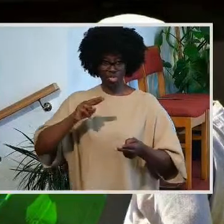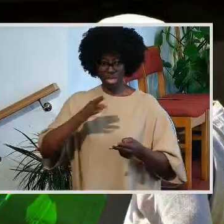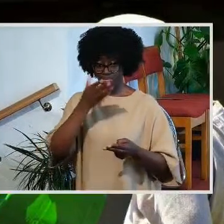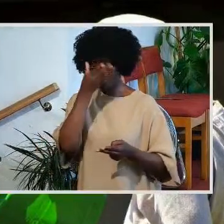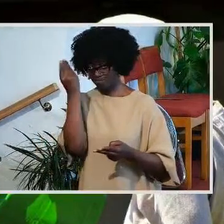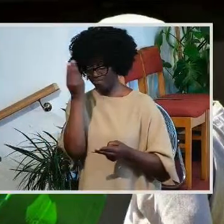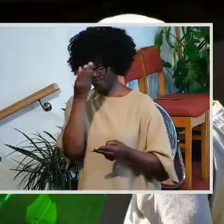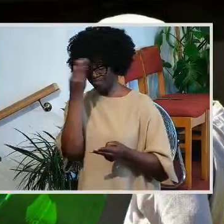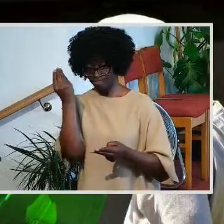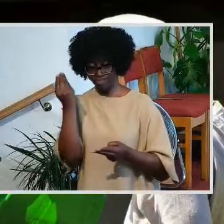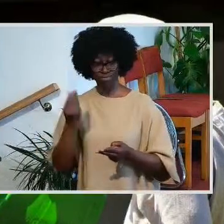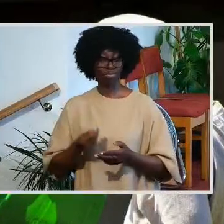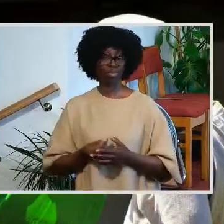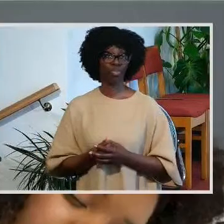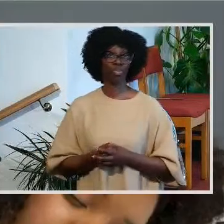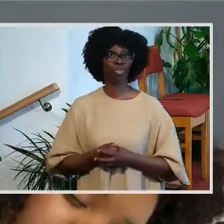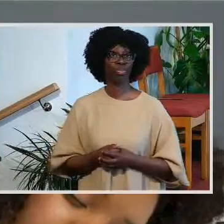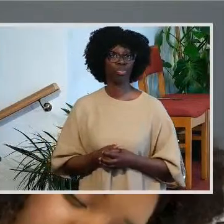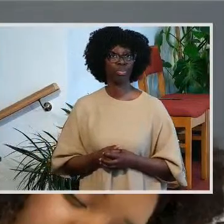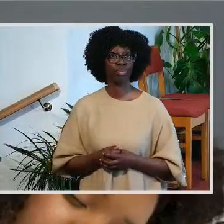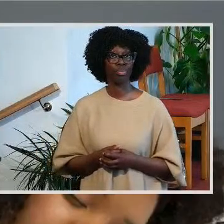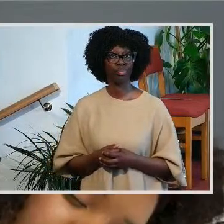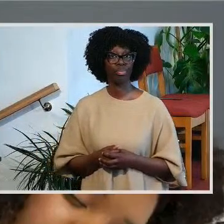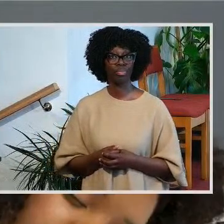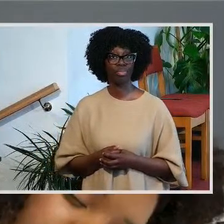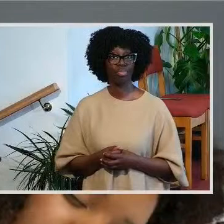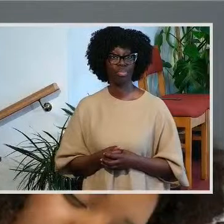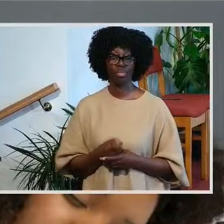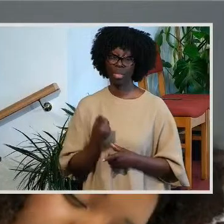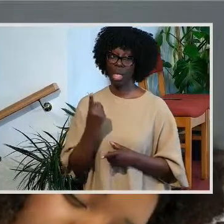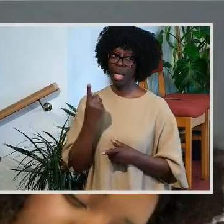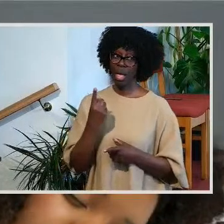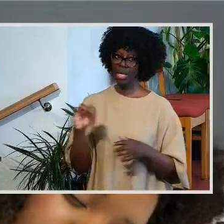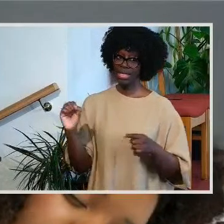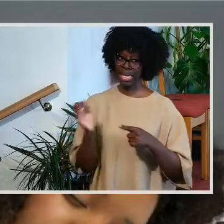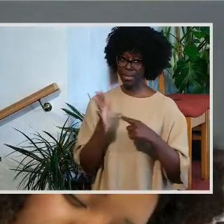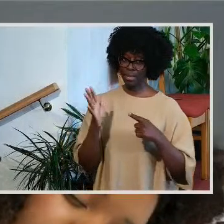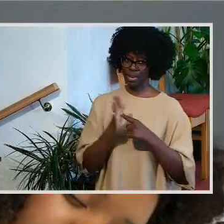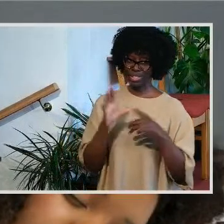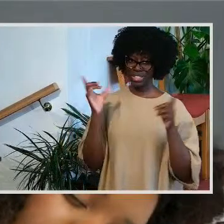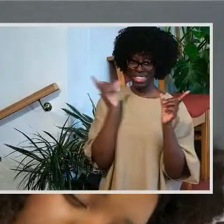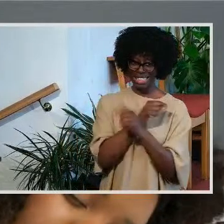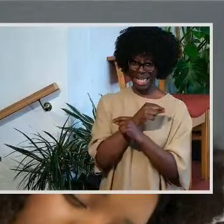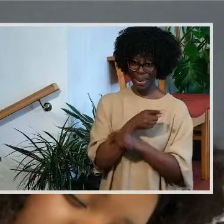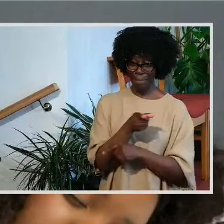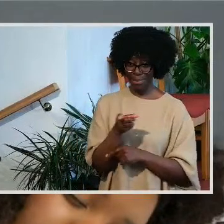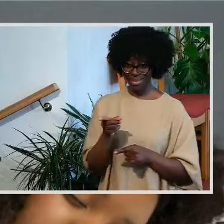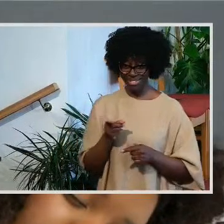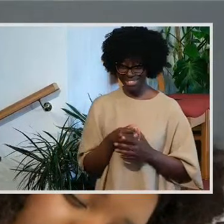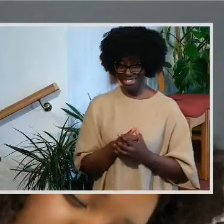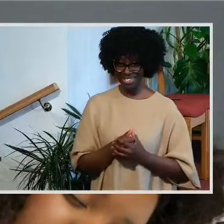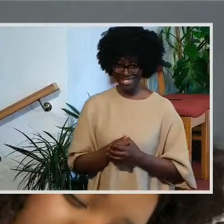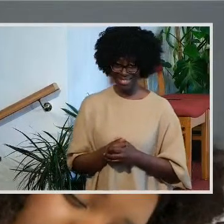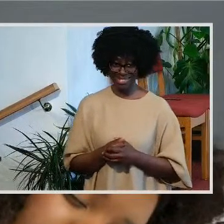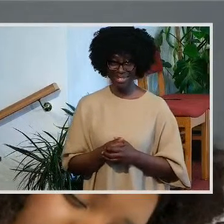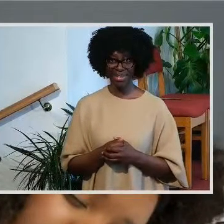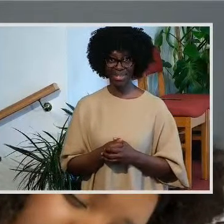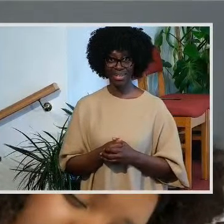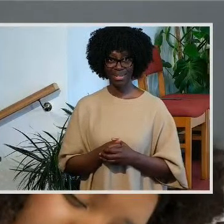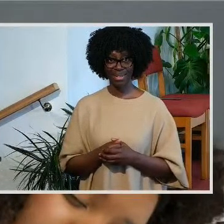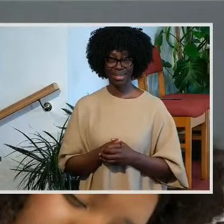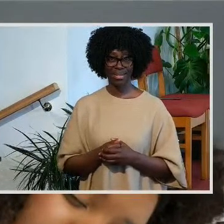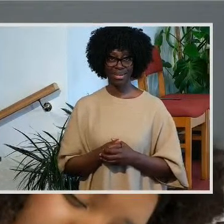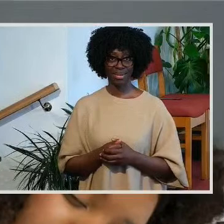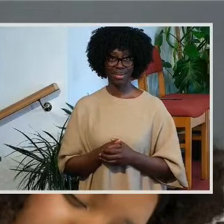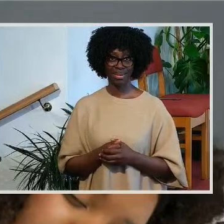top 10% of activity. It's important to have sleep for Alzheimer's and also